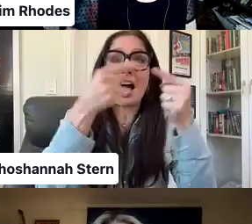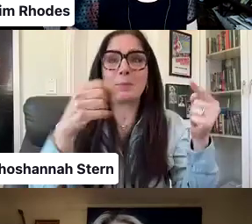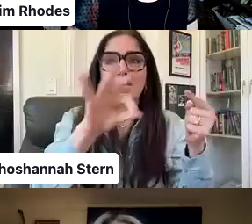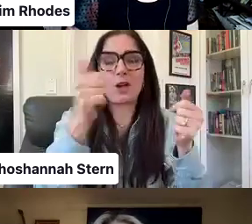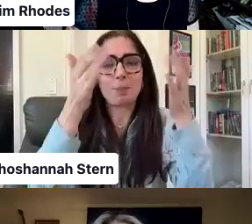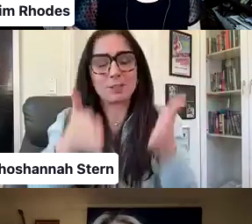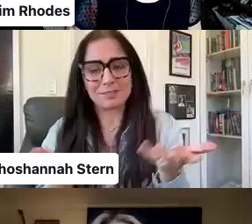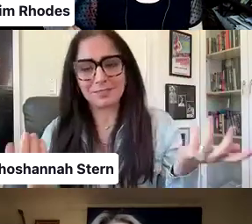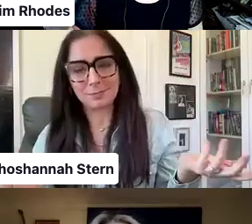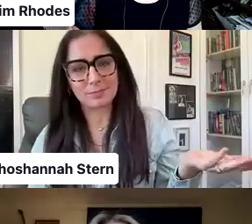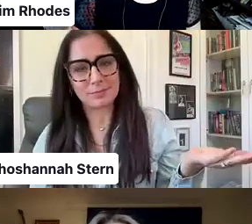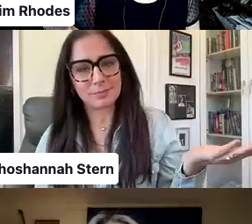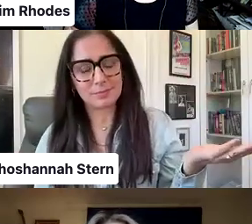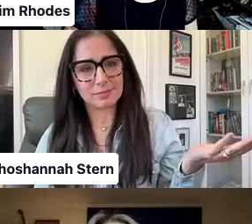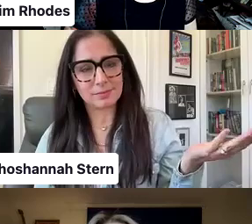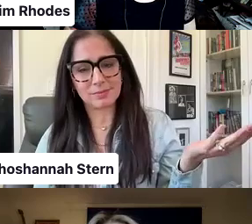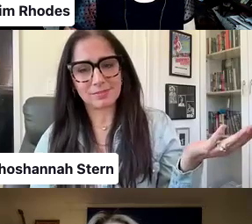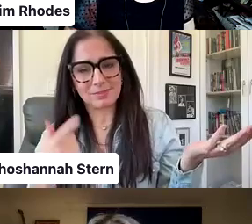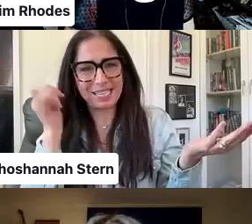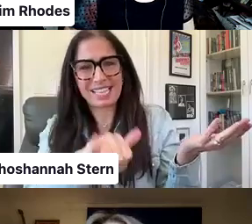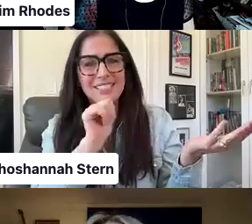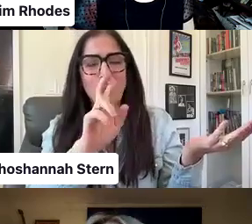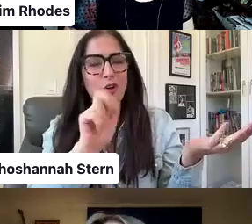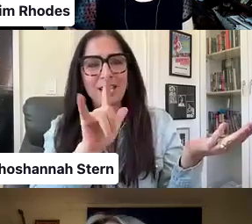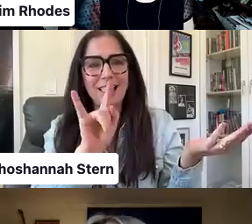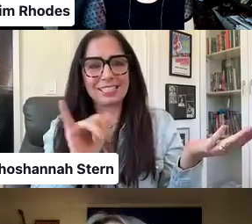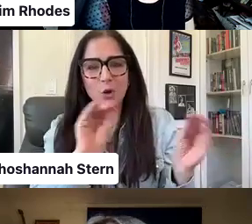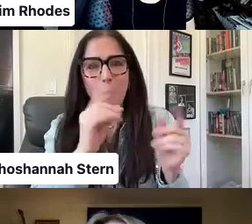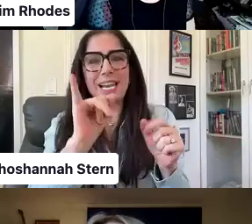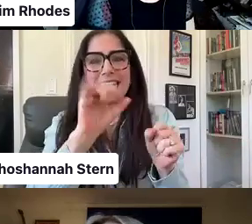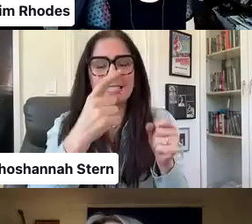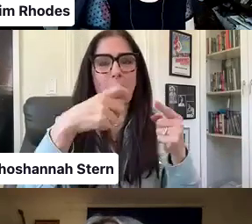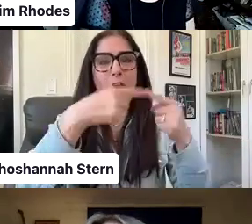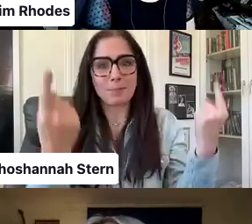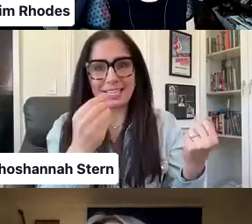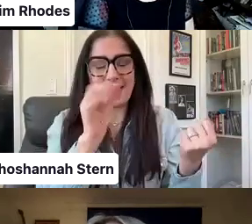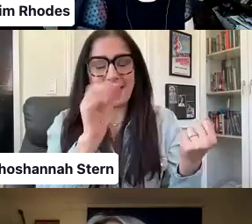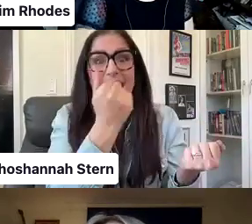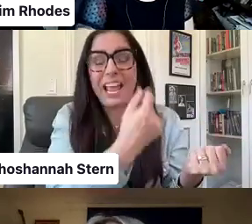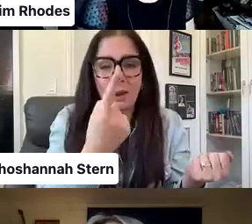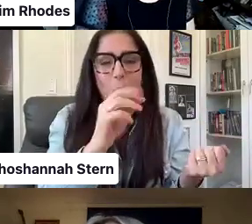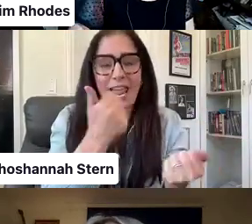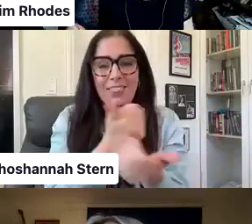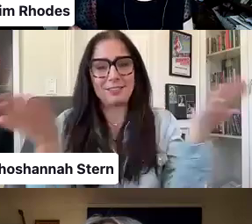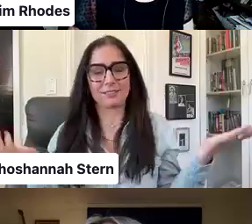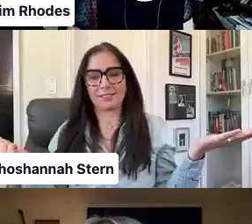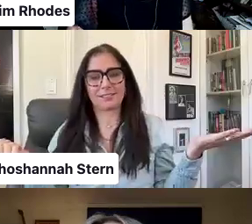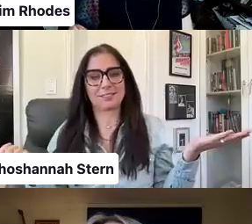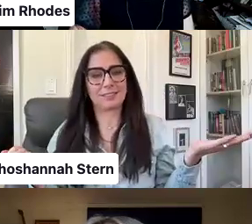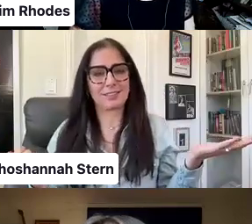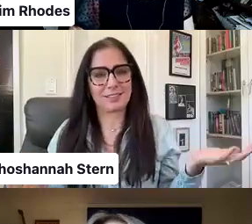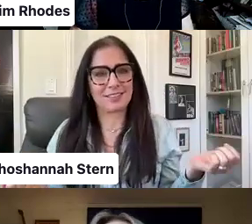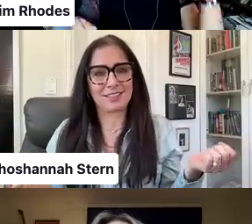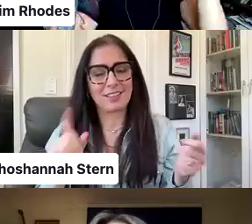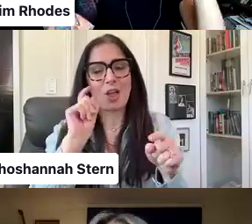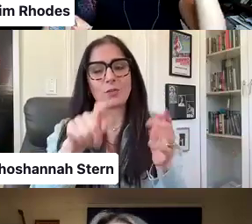can't write any person as the opposite of another person. You can't do that because that's not reality. No one is the exact opposite of